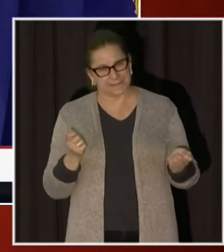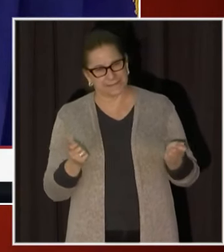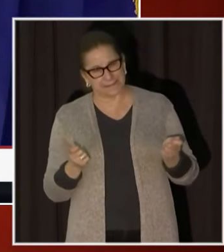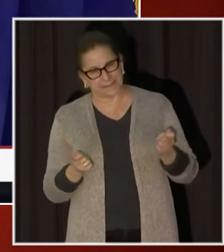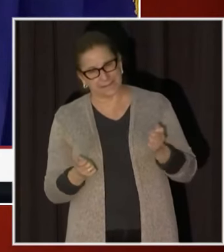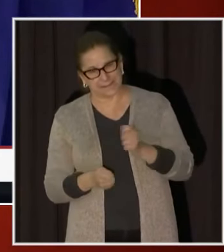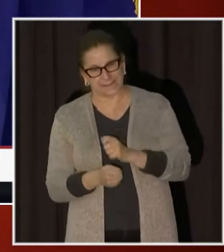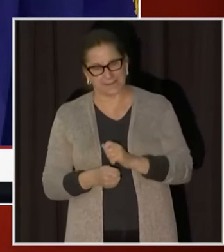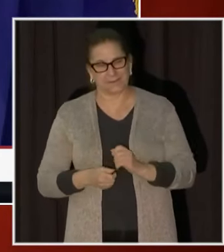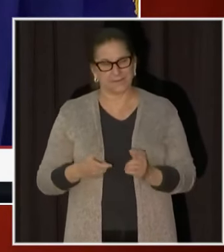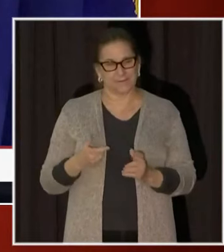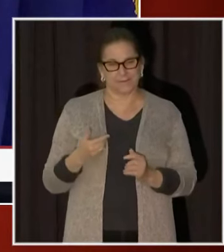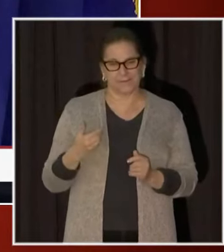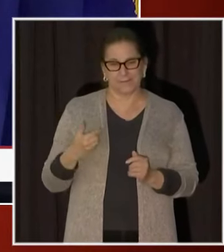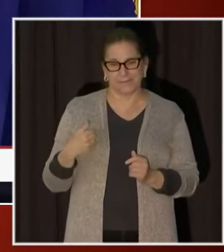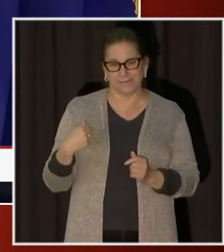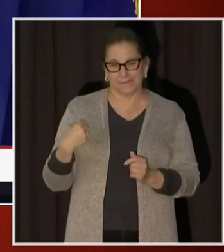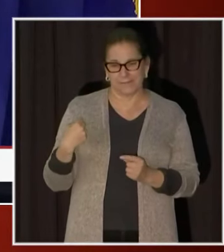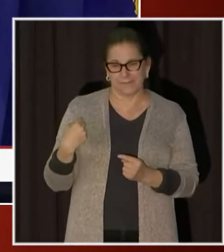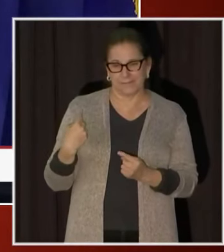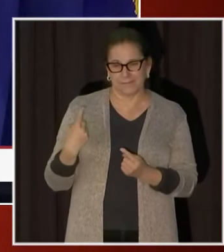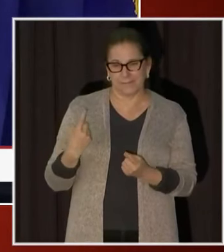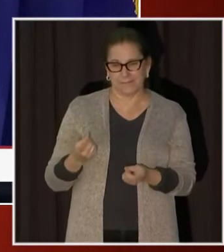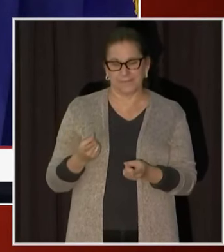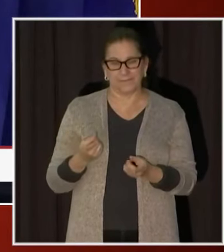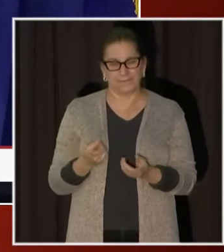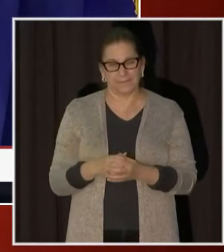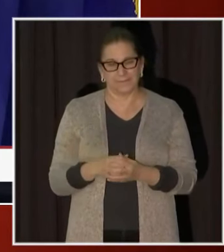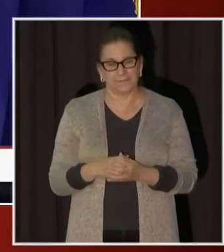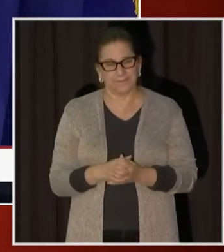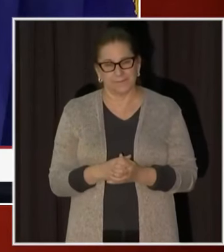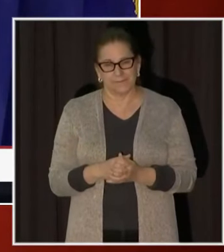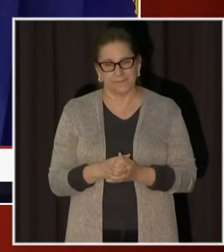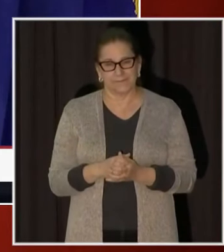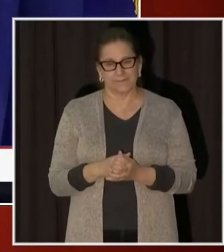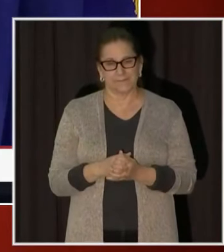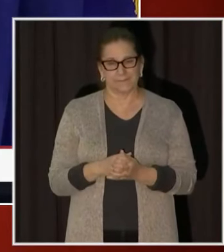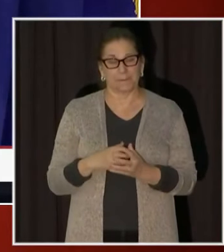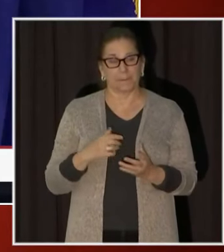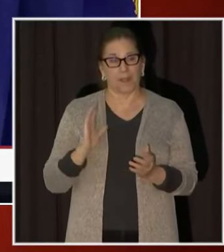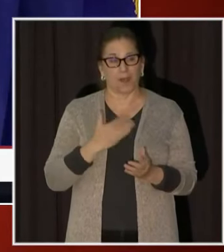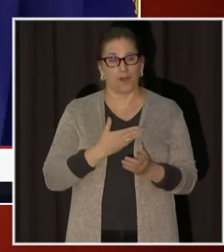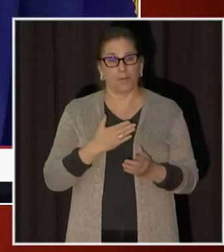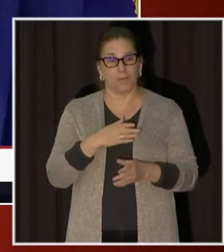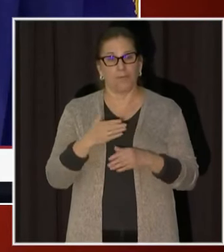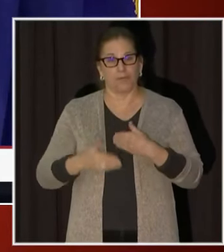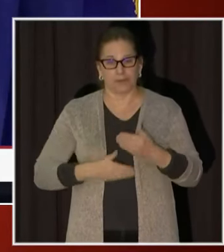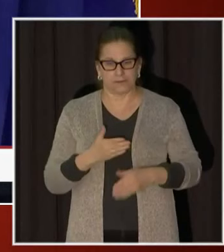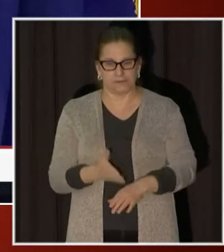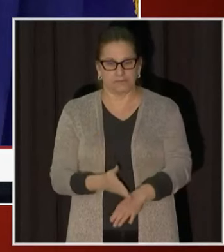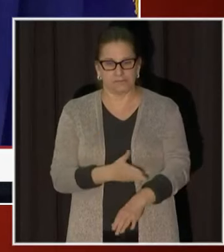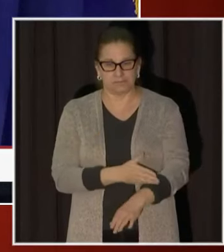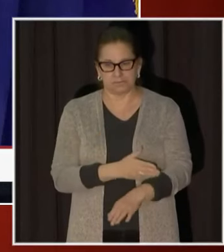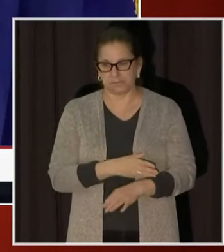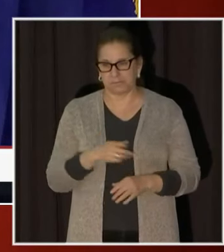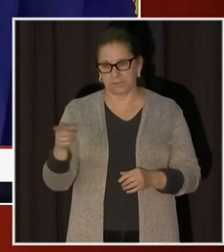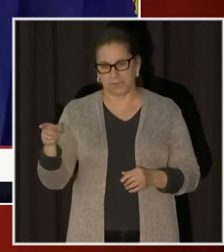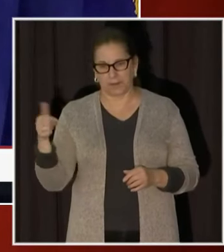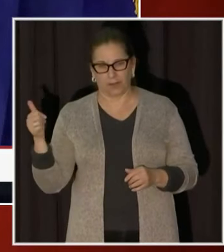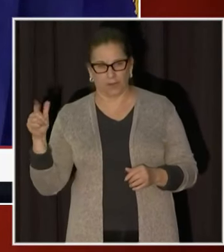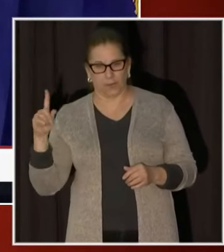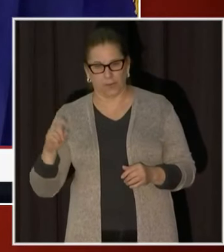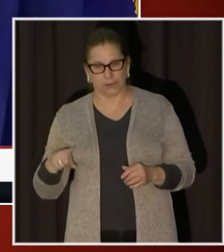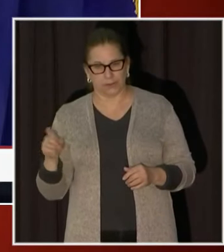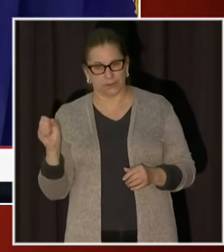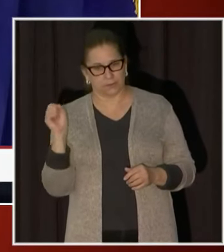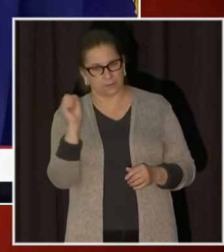we'll see a continued loosening in our processes. So the reason for a smaller agenda is because